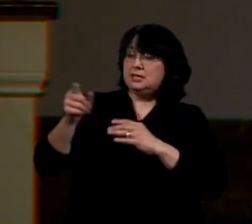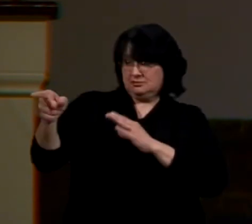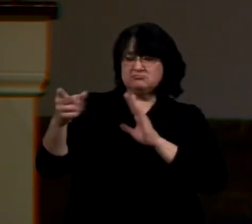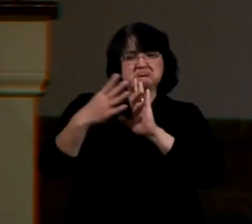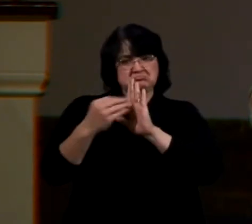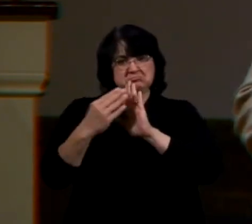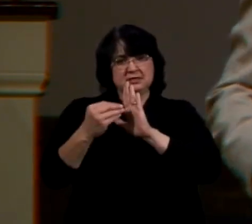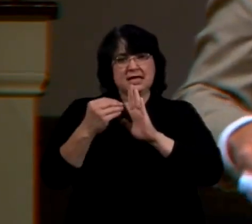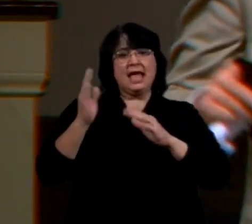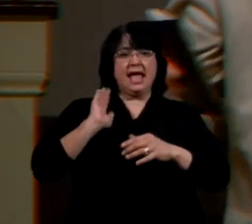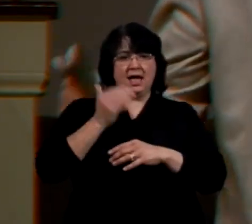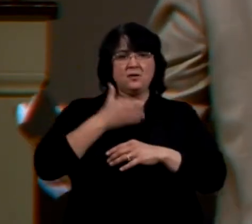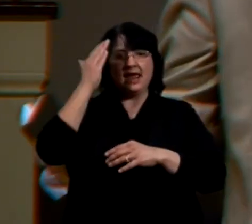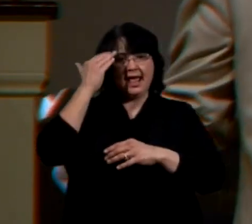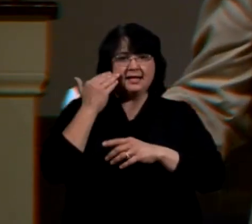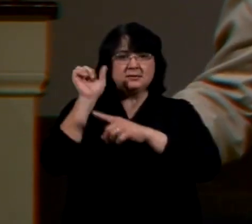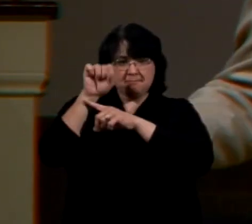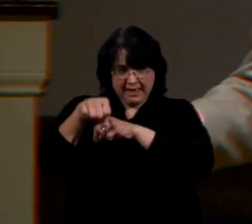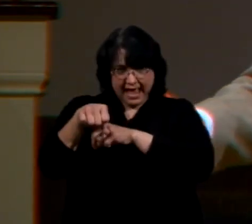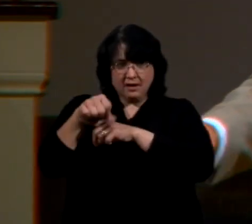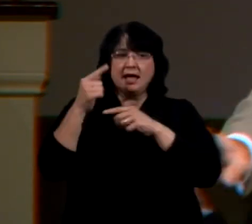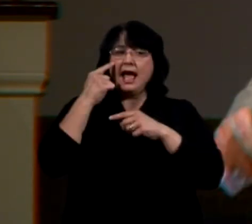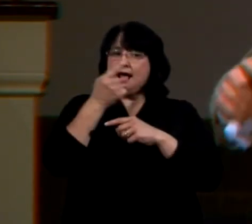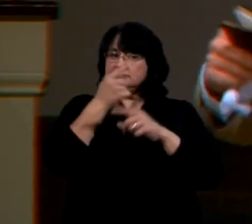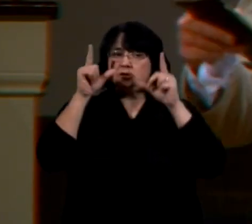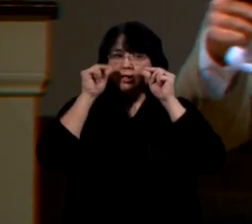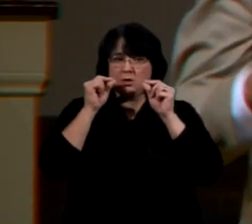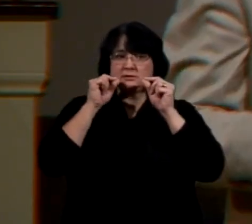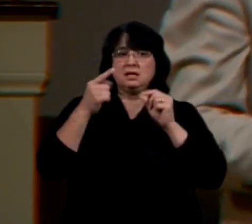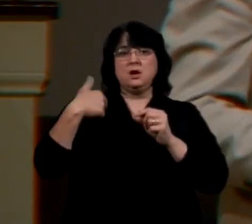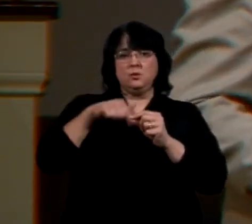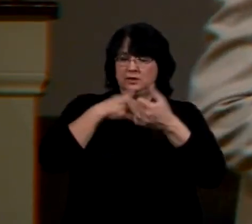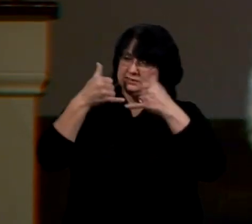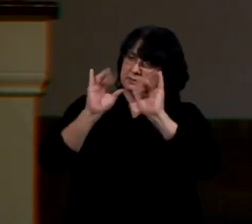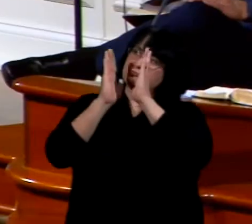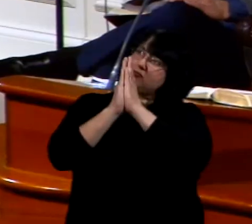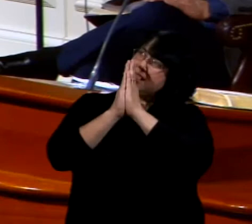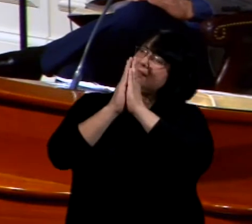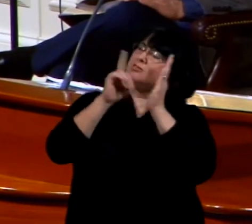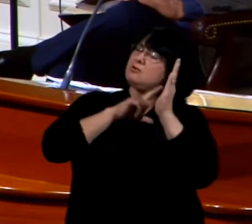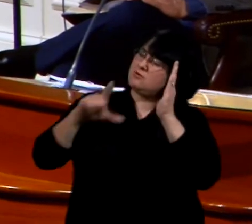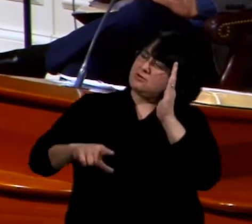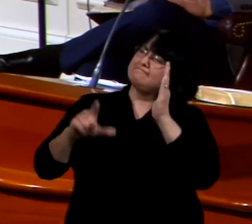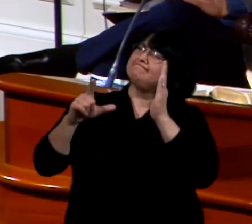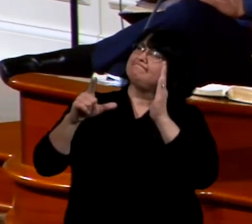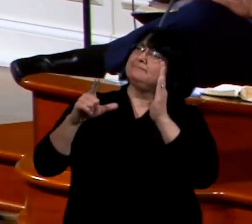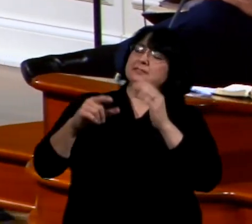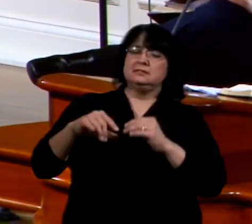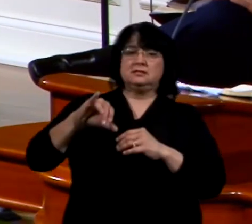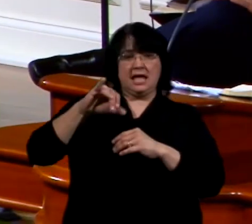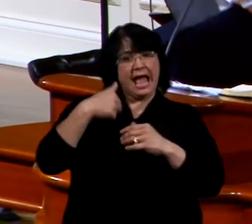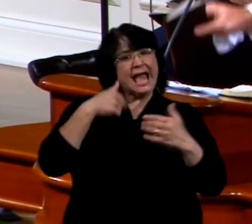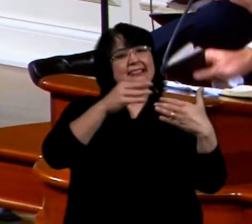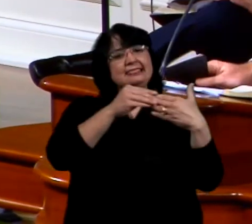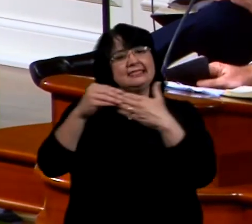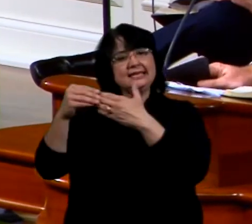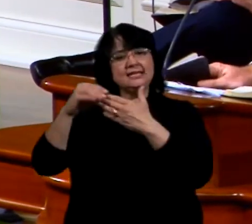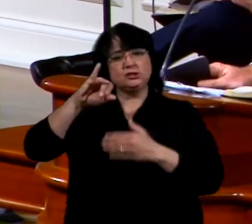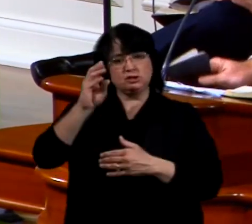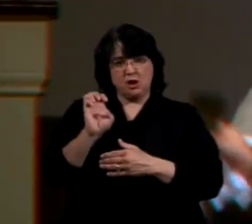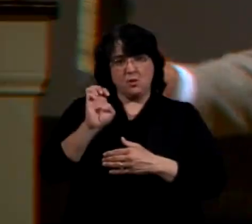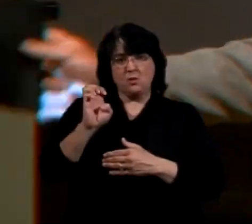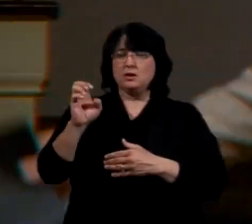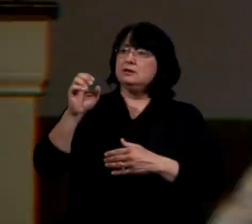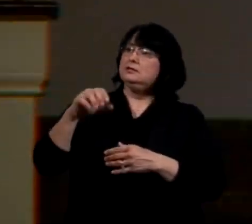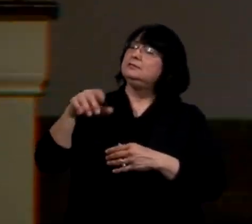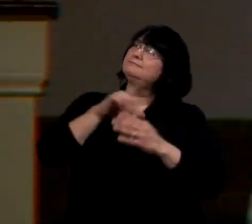bowed, eyes are closed. We've still not let go of the prayer, and I'm going to say, I'm going to lead Joe. Lord, I know that I'm a